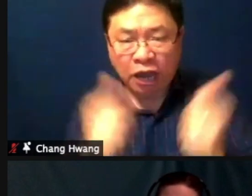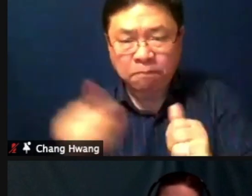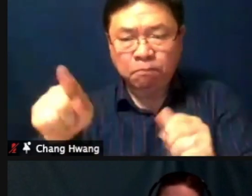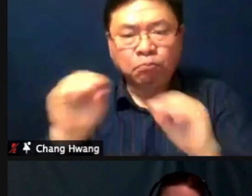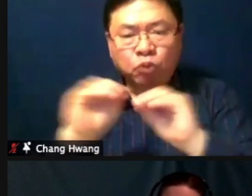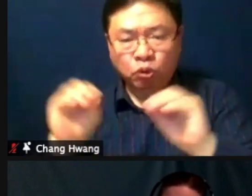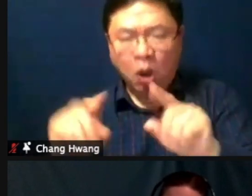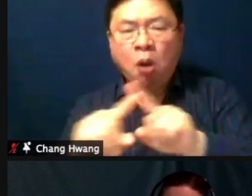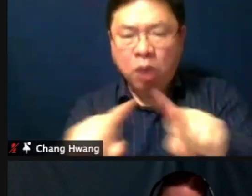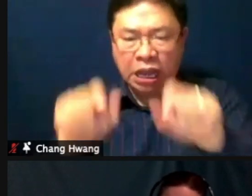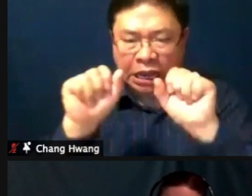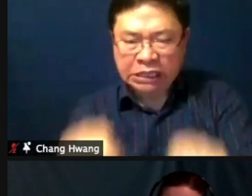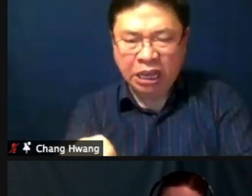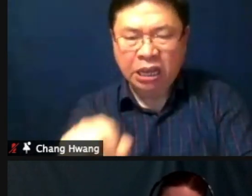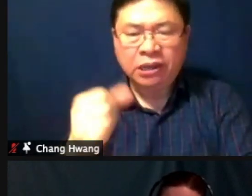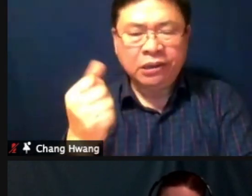of